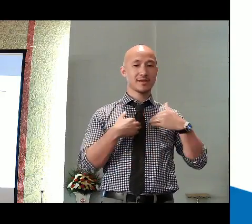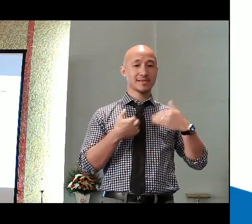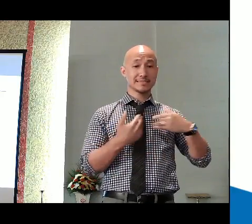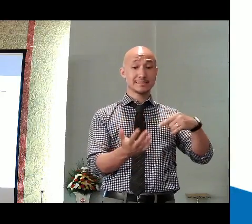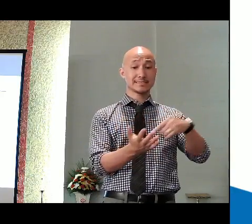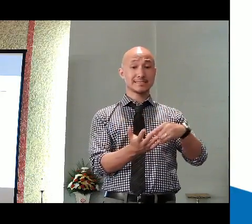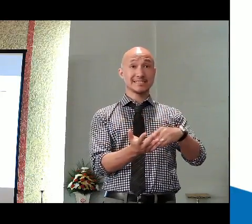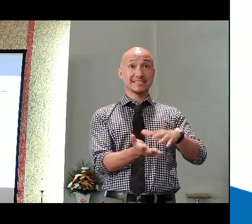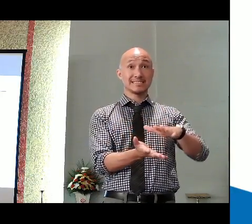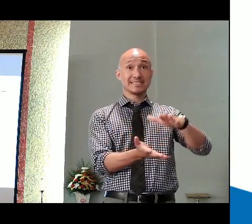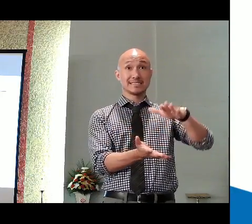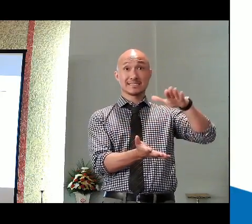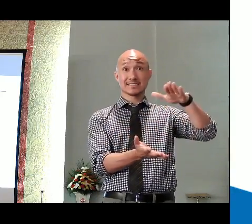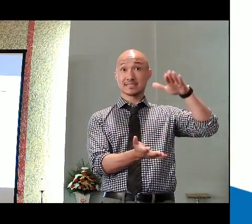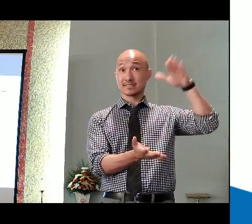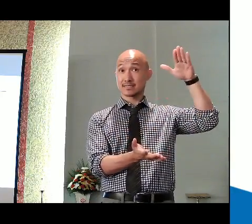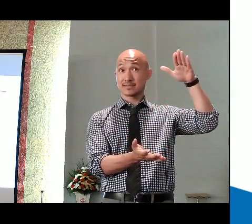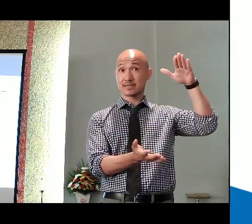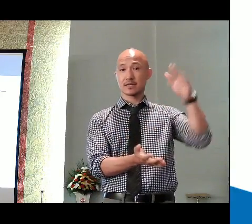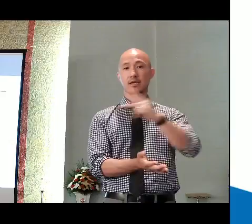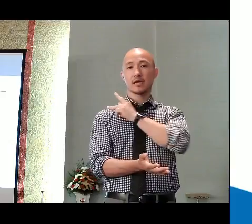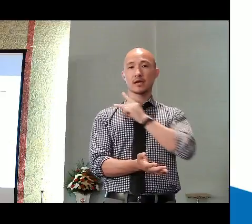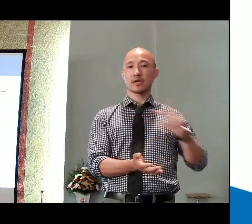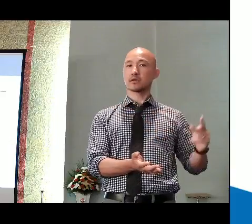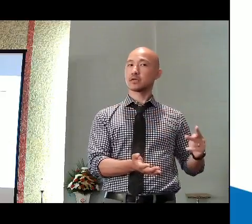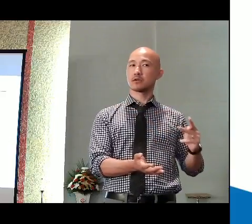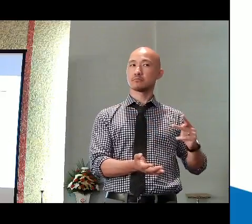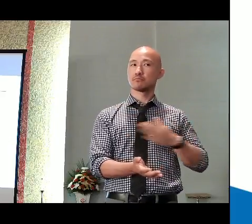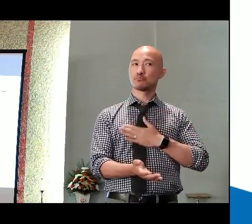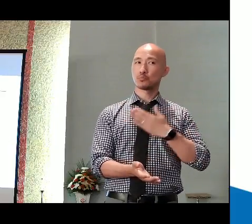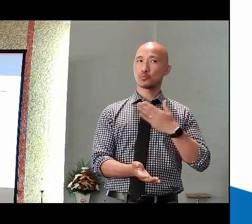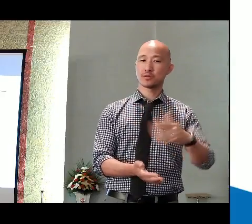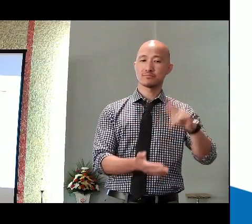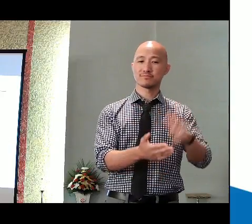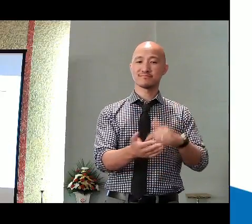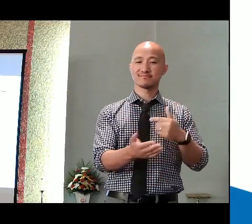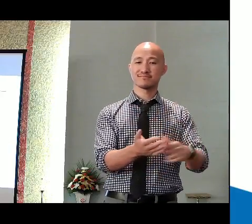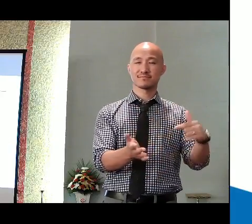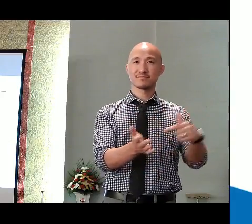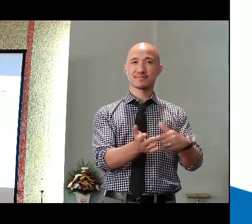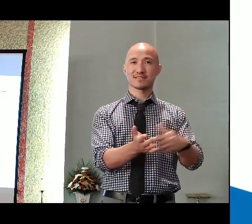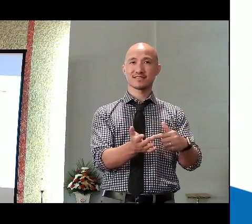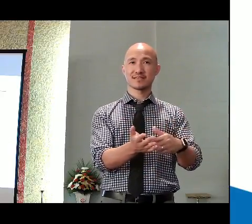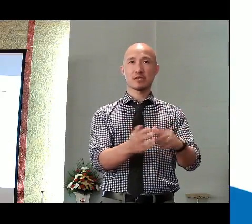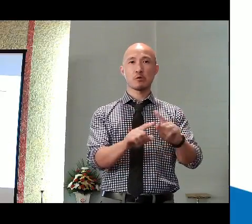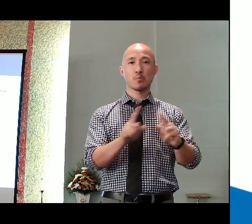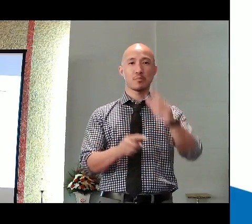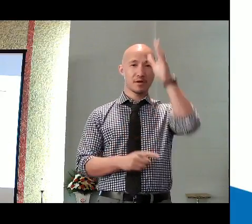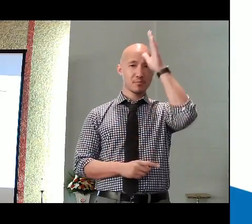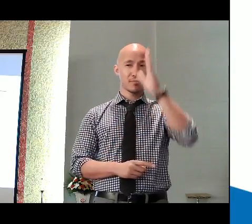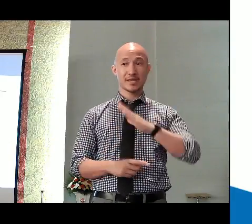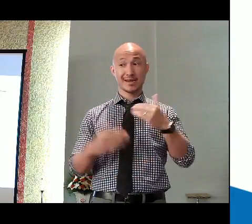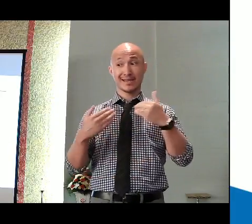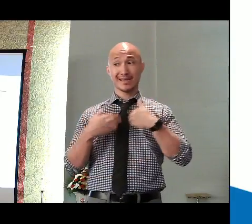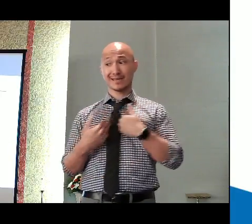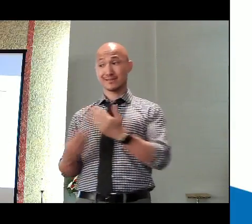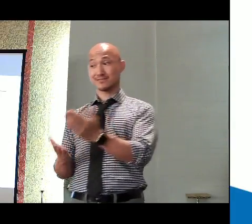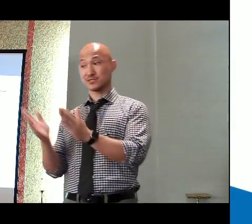thousands of dollars. And the king decided to forgive him. But then he went back to the guy and started to choke him and says,